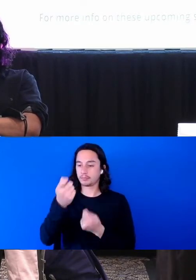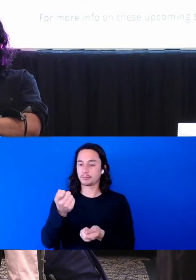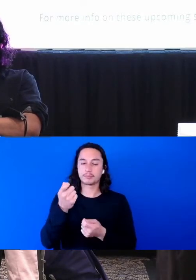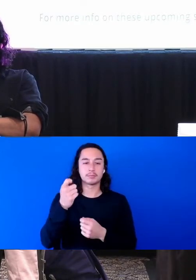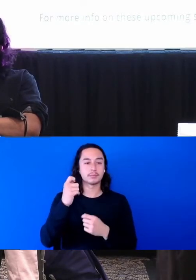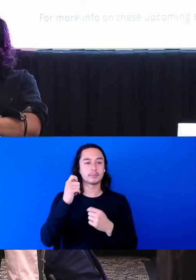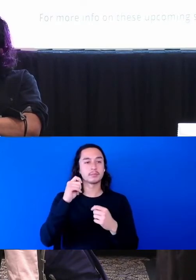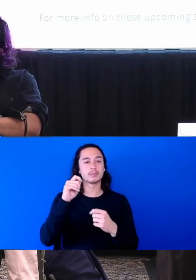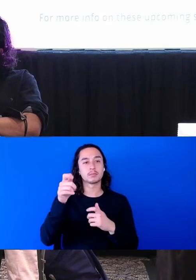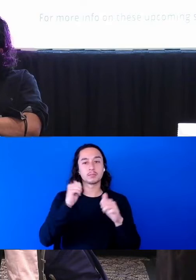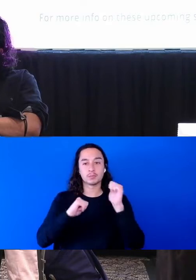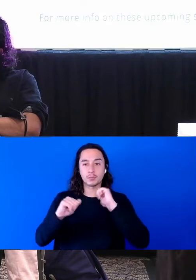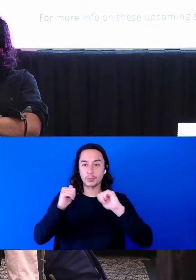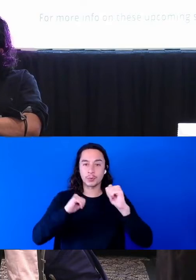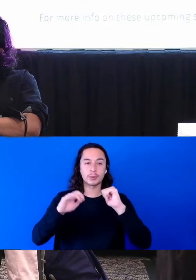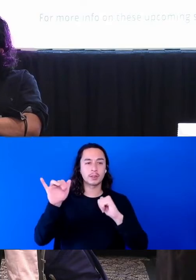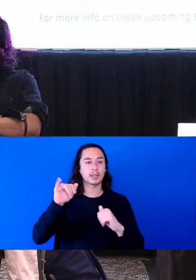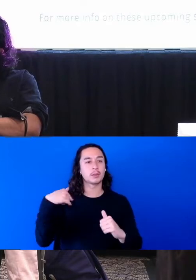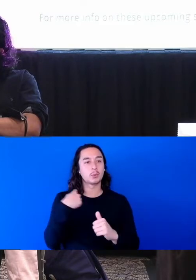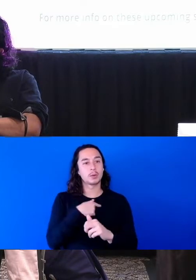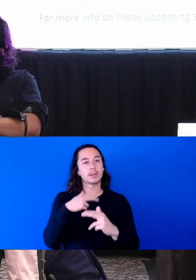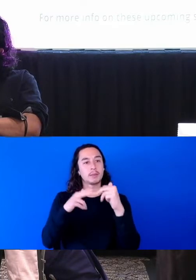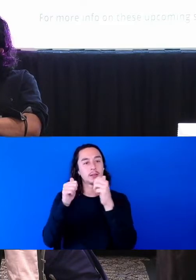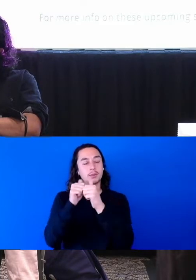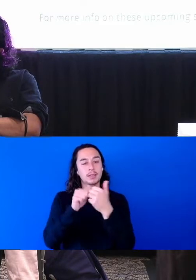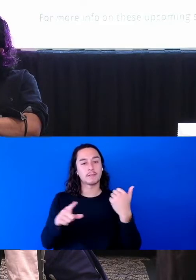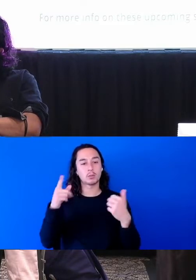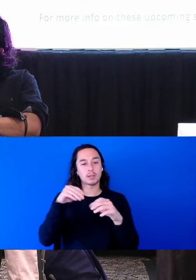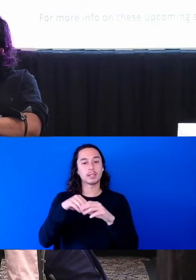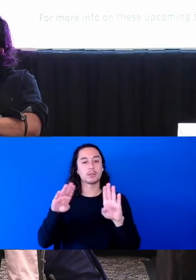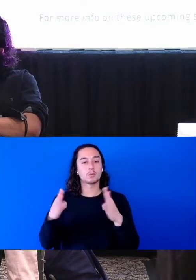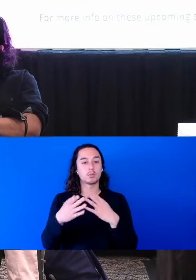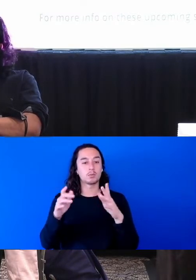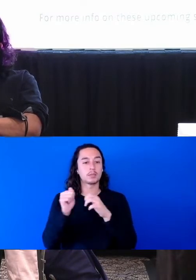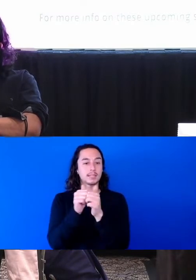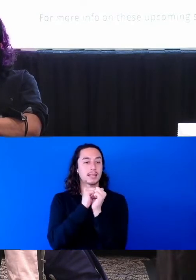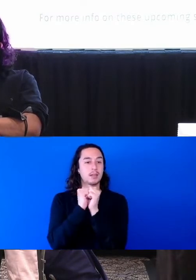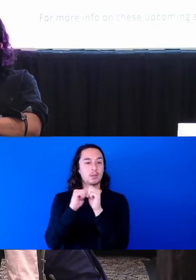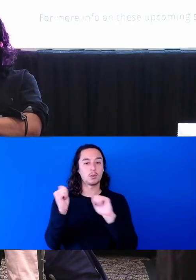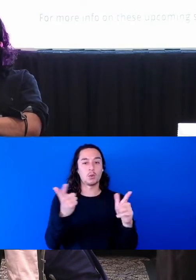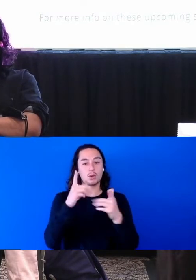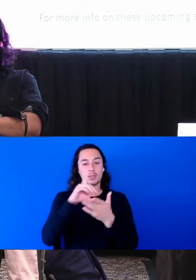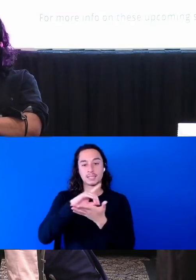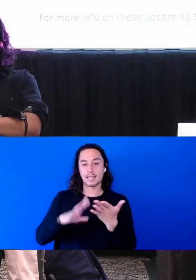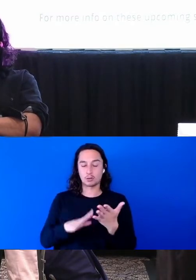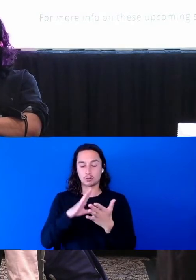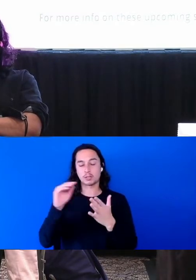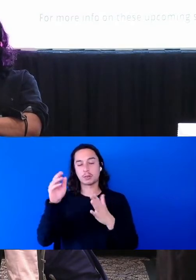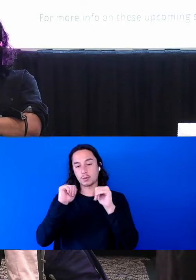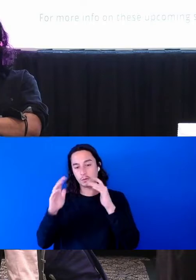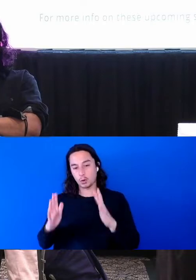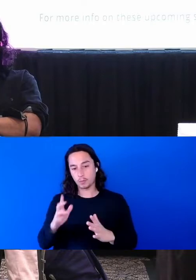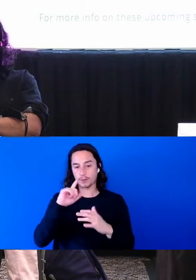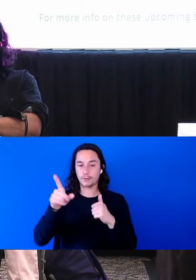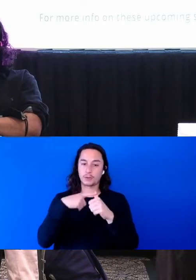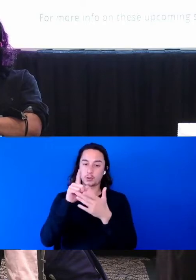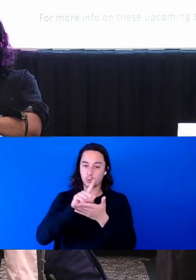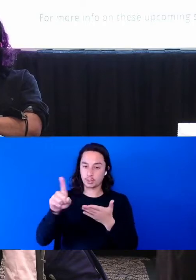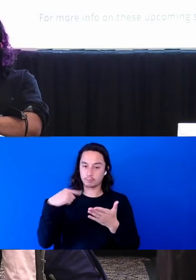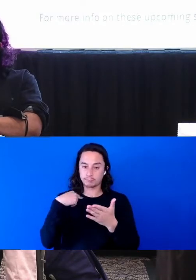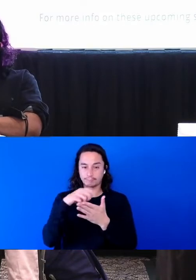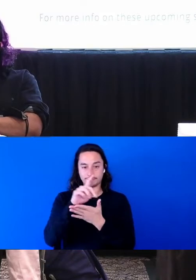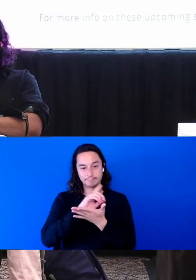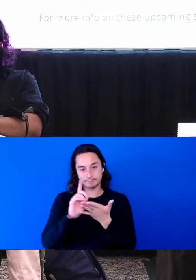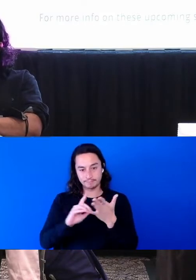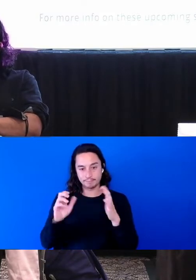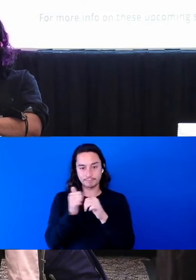or shows that like we build with everybody in the room all together, all of the designers and the performers for the first week, and